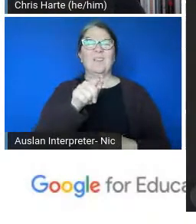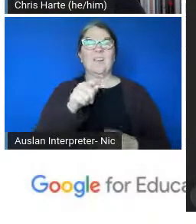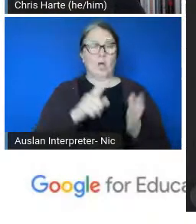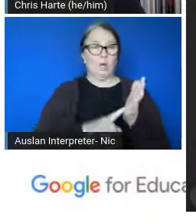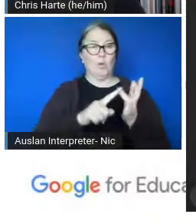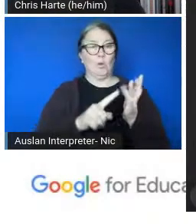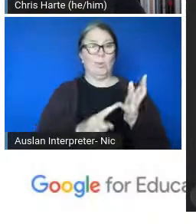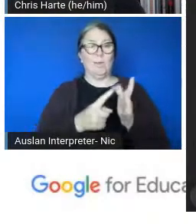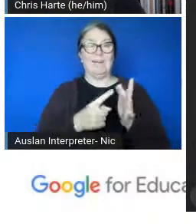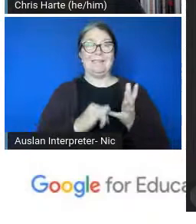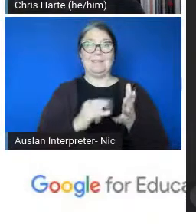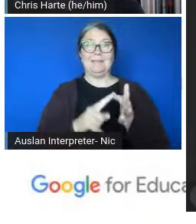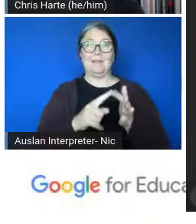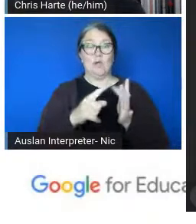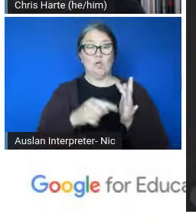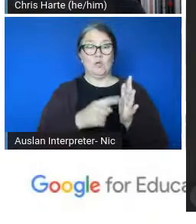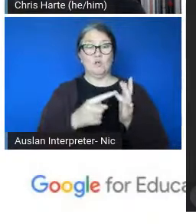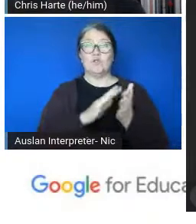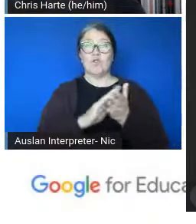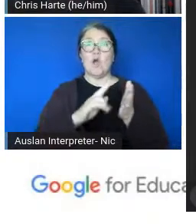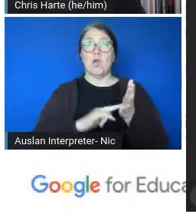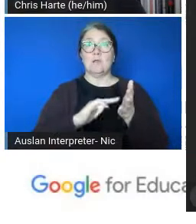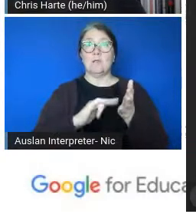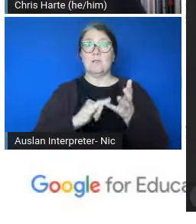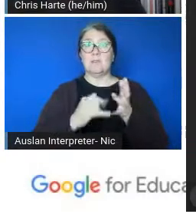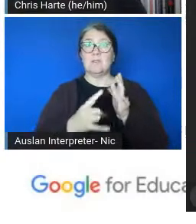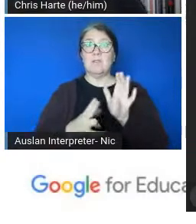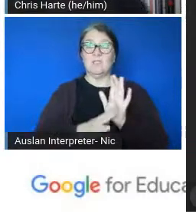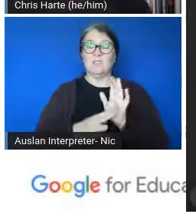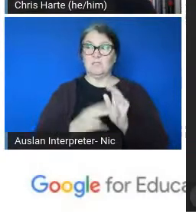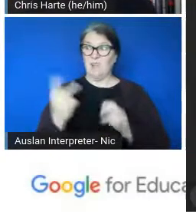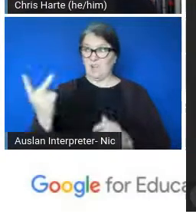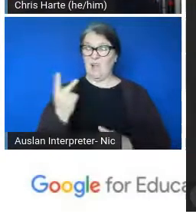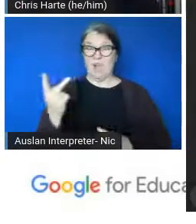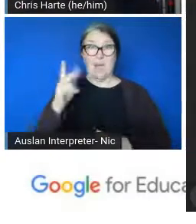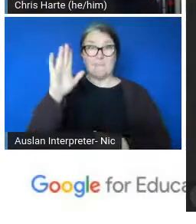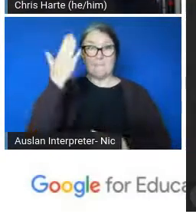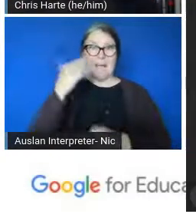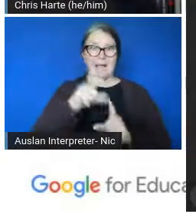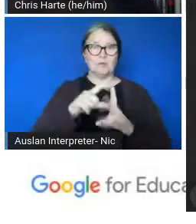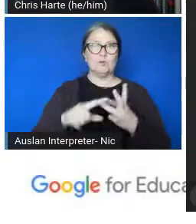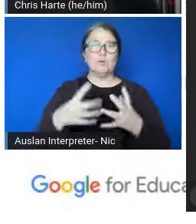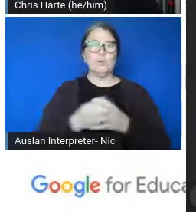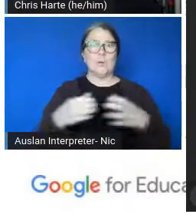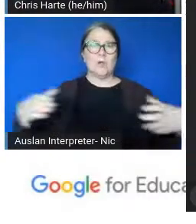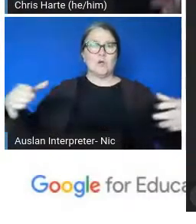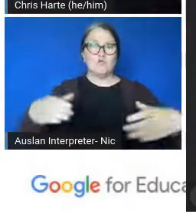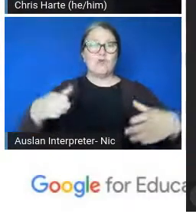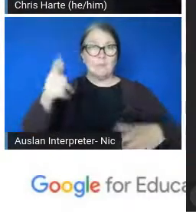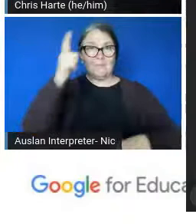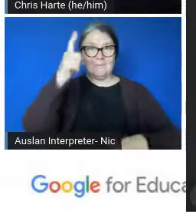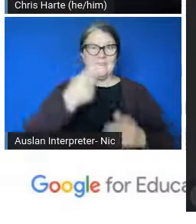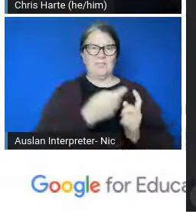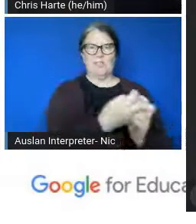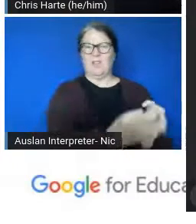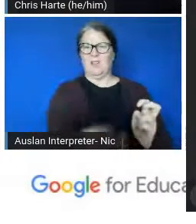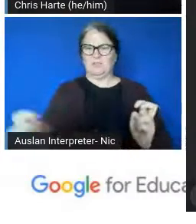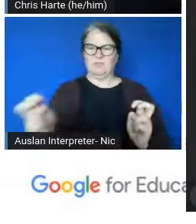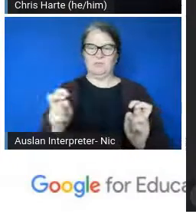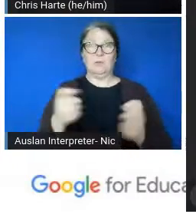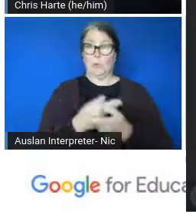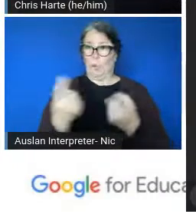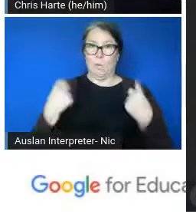with a group of teachers with her, and that ability to sit down with your team, look at the